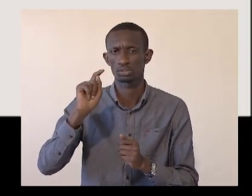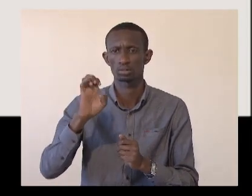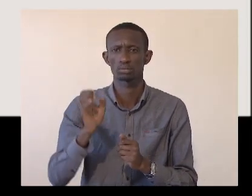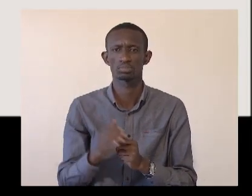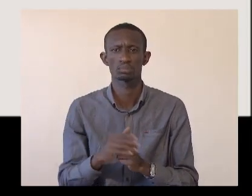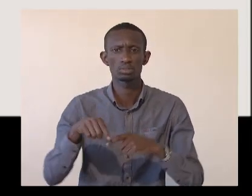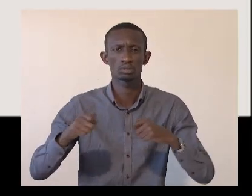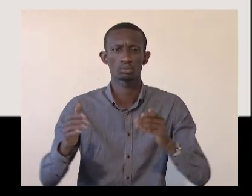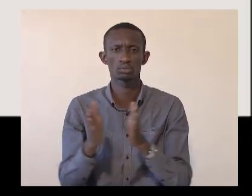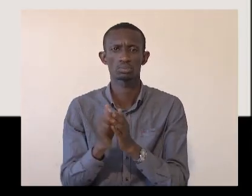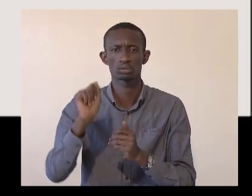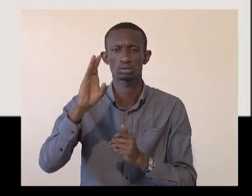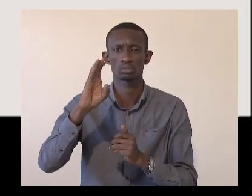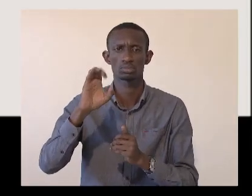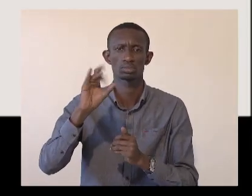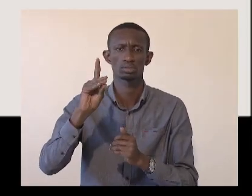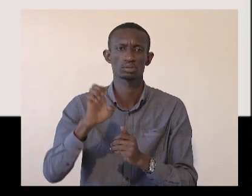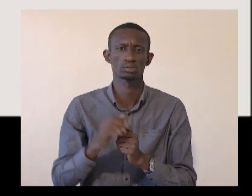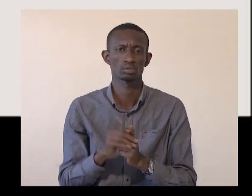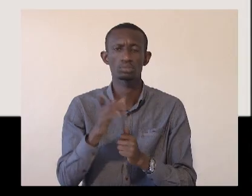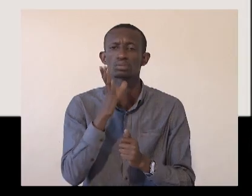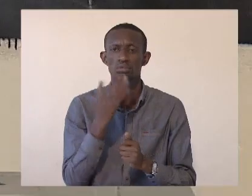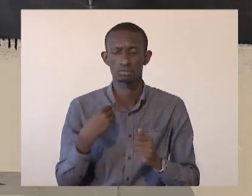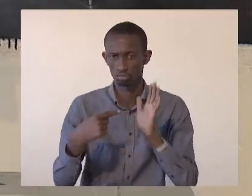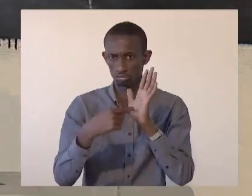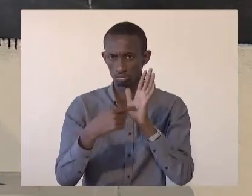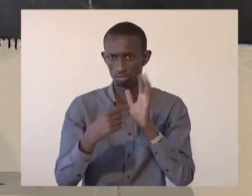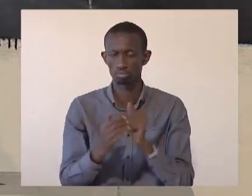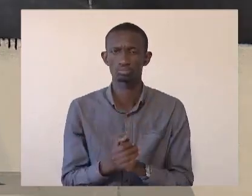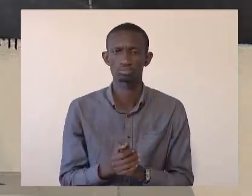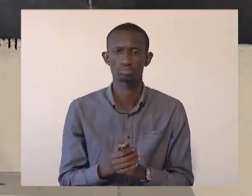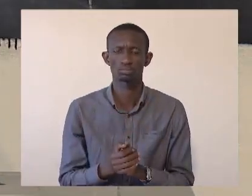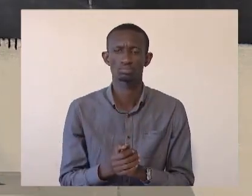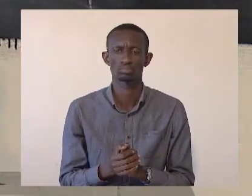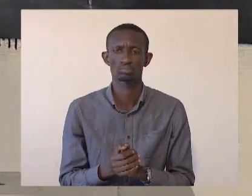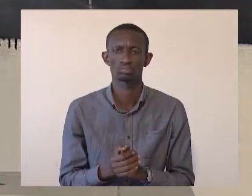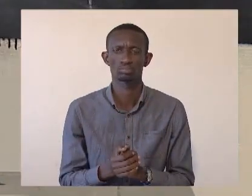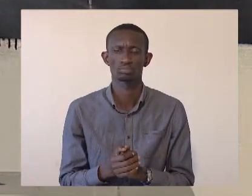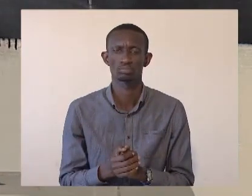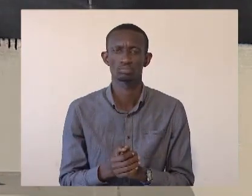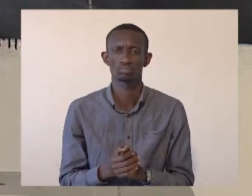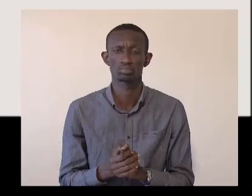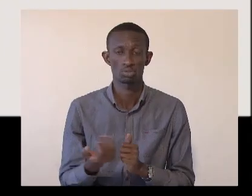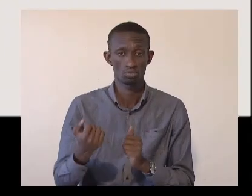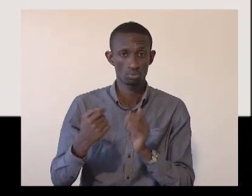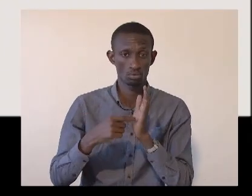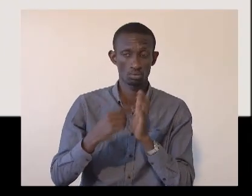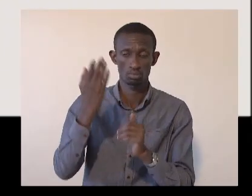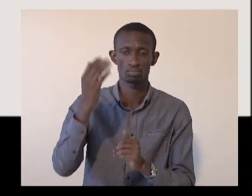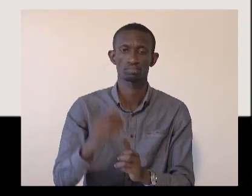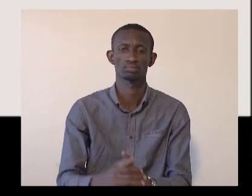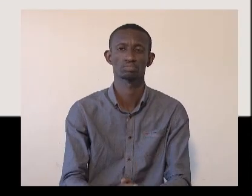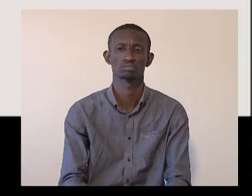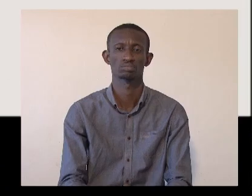oxide. Let us take the example of calcium hydroxide. Here we have calcium hydroxide. You